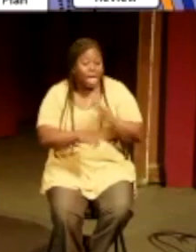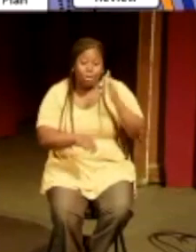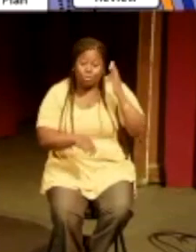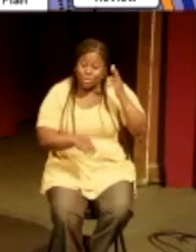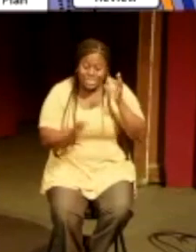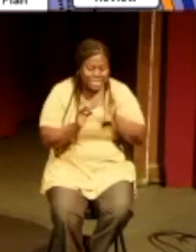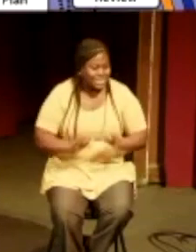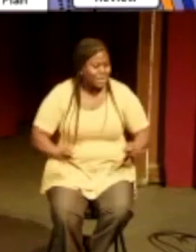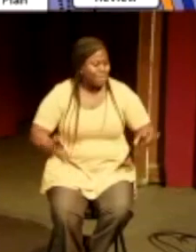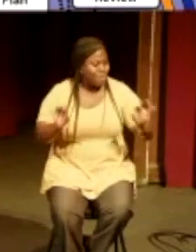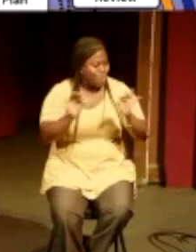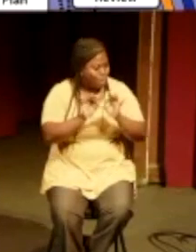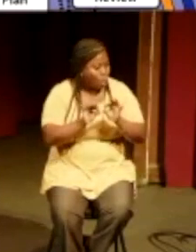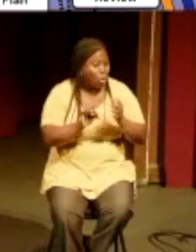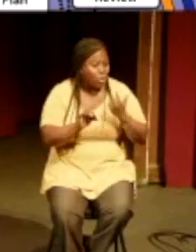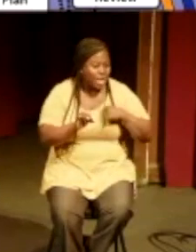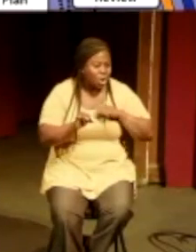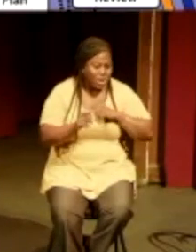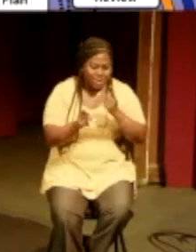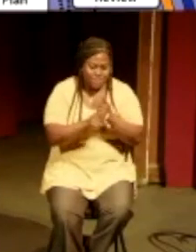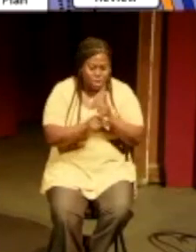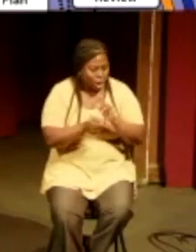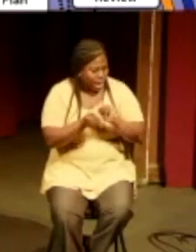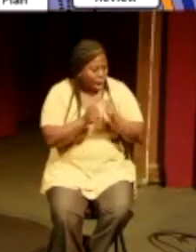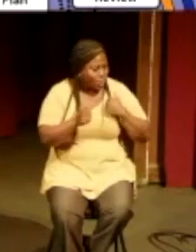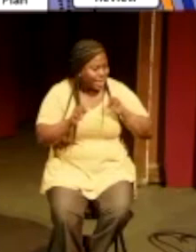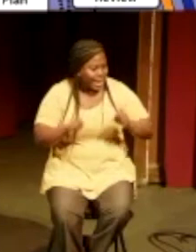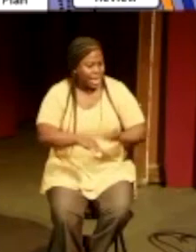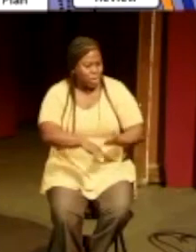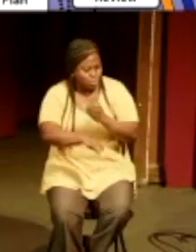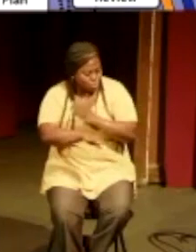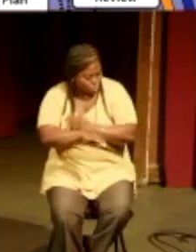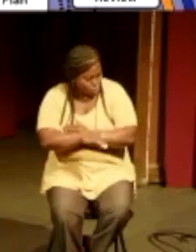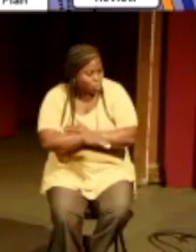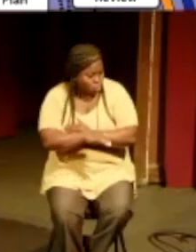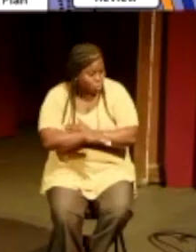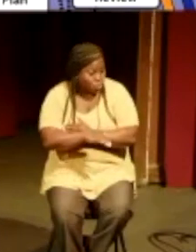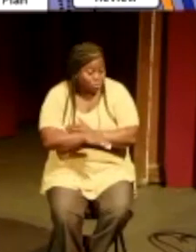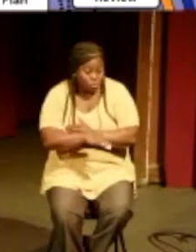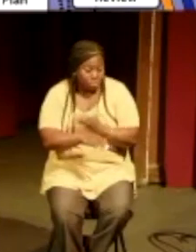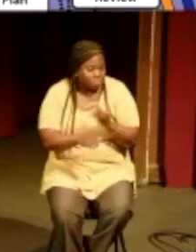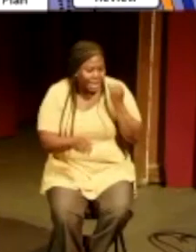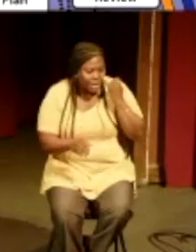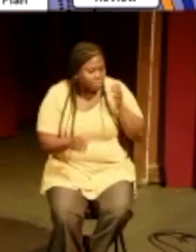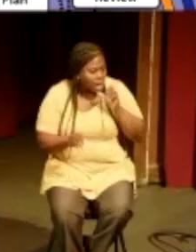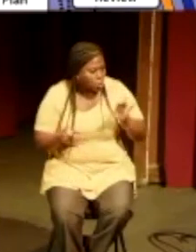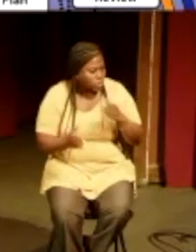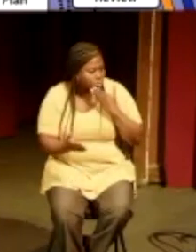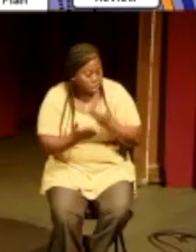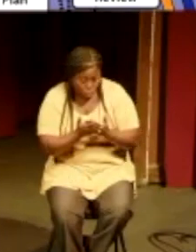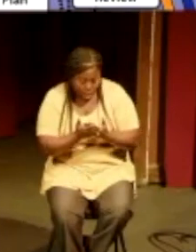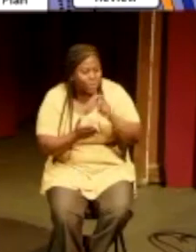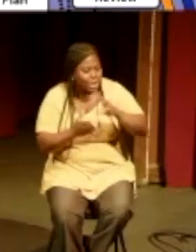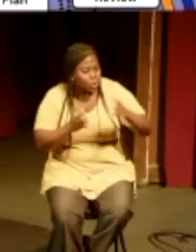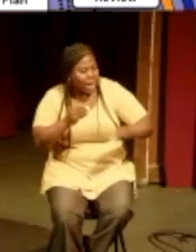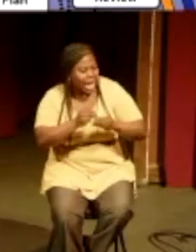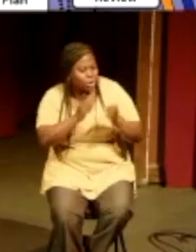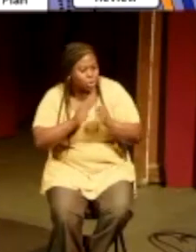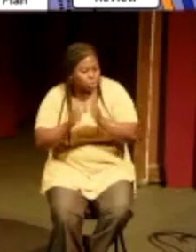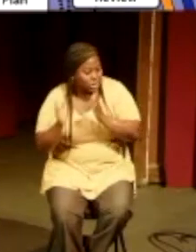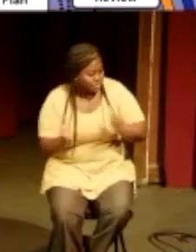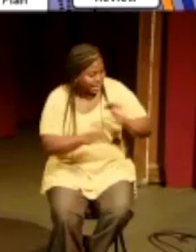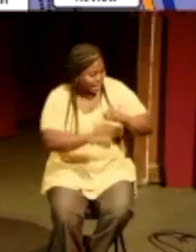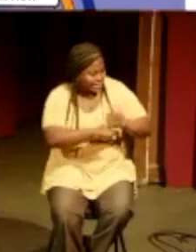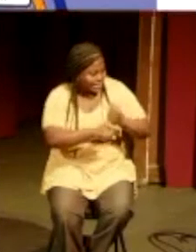important that we close that loop and make sure that if we're not doing something well, we better put it into the strategic plan for the next